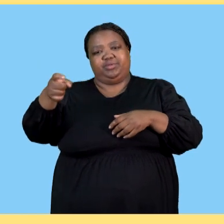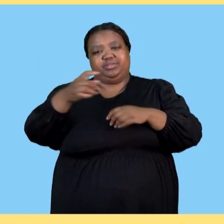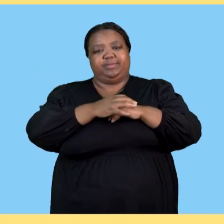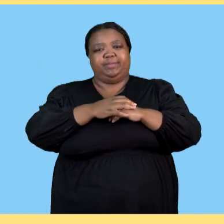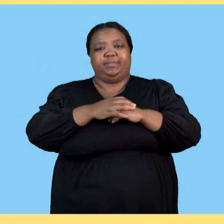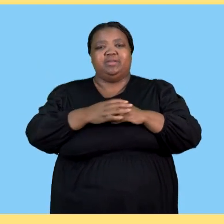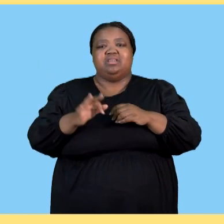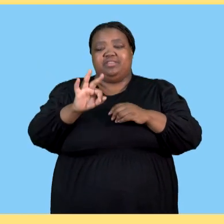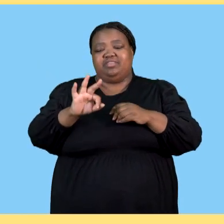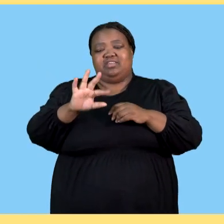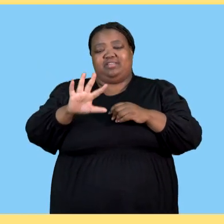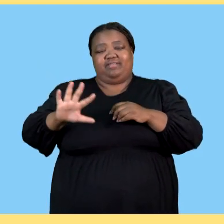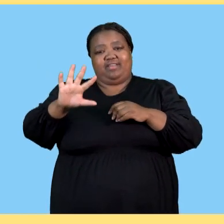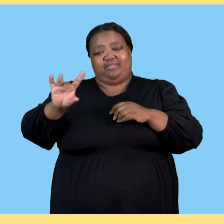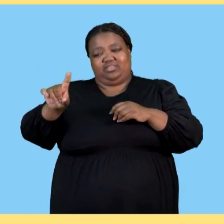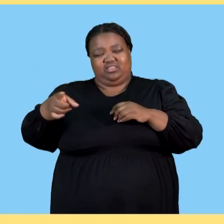me